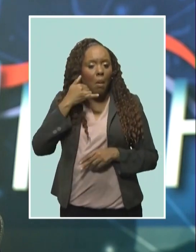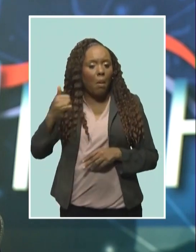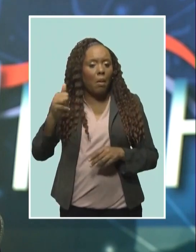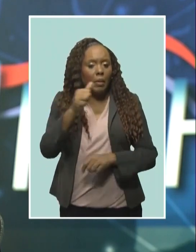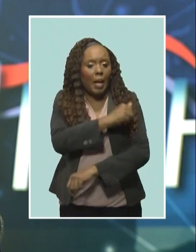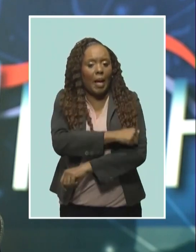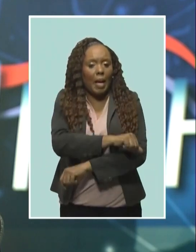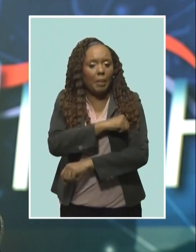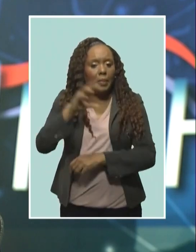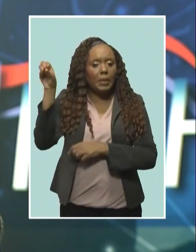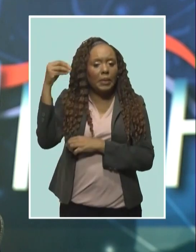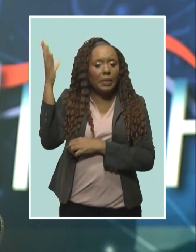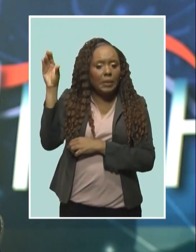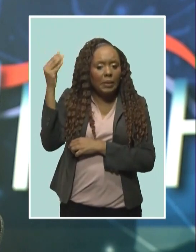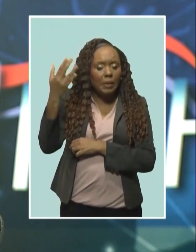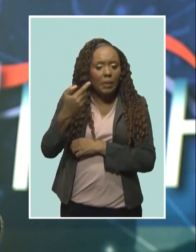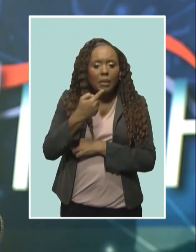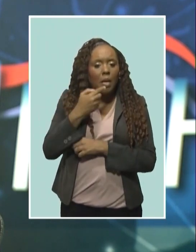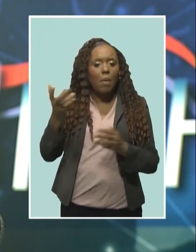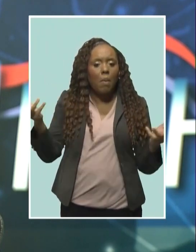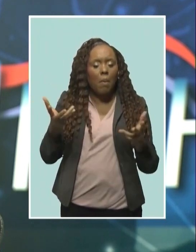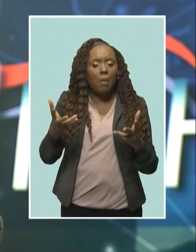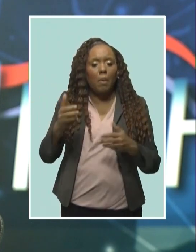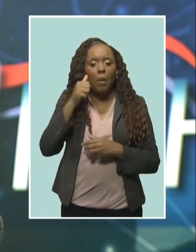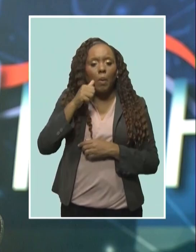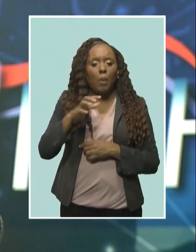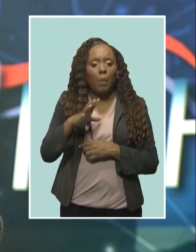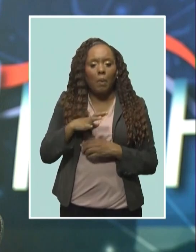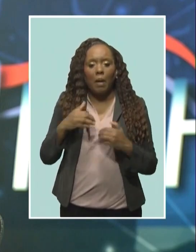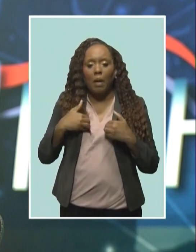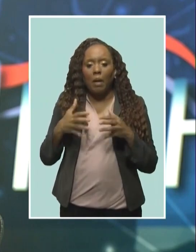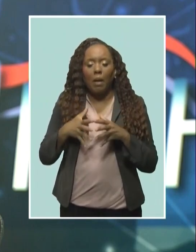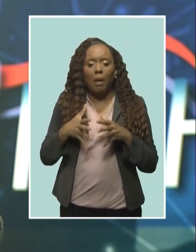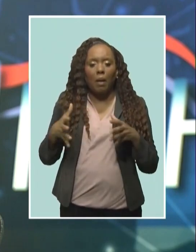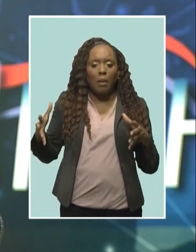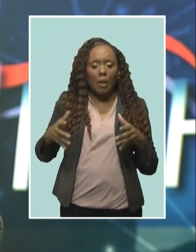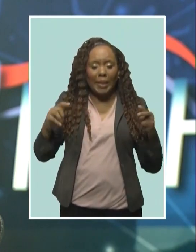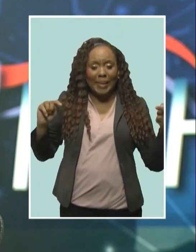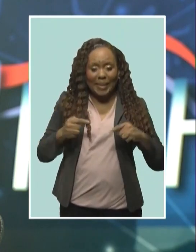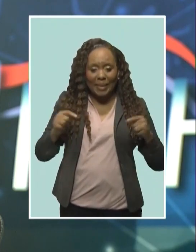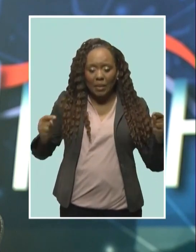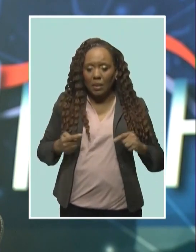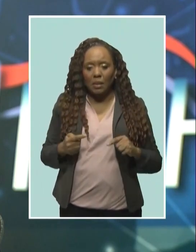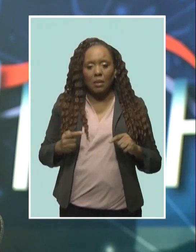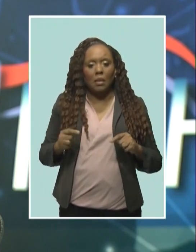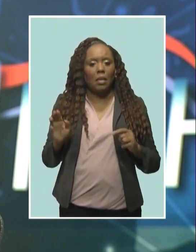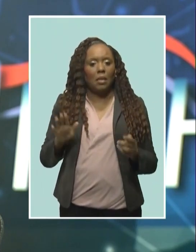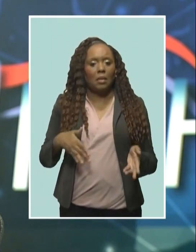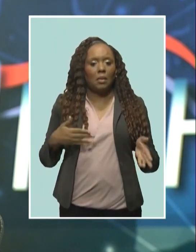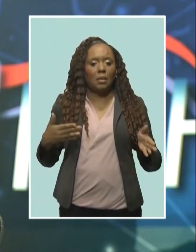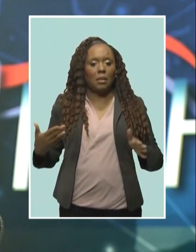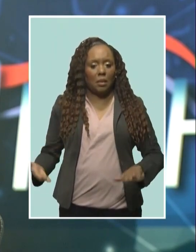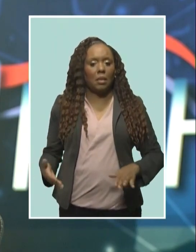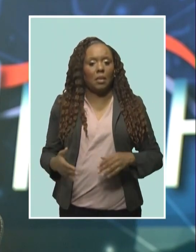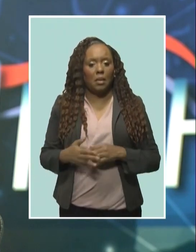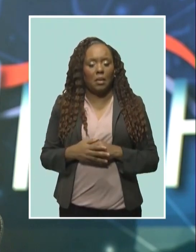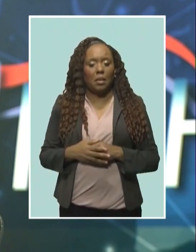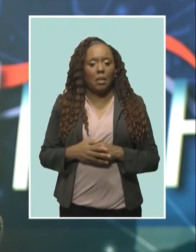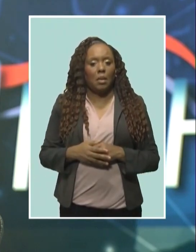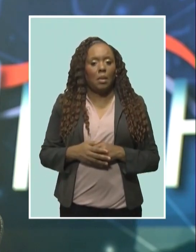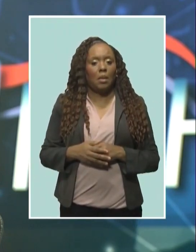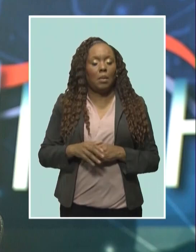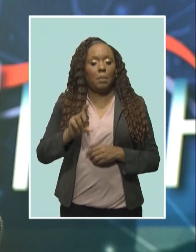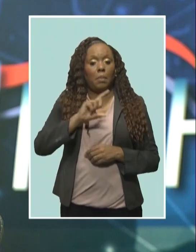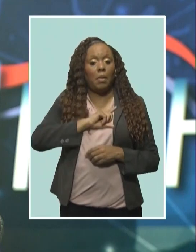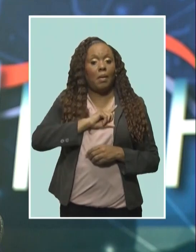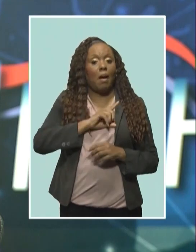personnel stating there was a female at her residence with multiple injuries and no sign of life. Police have revealed a person of interest is